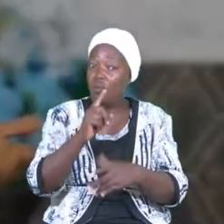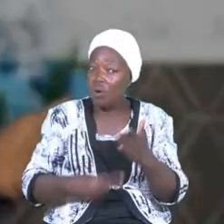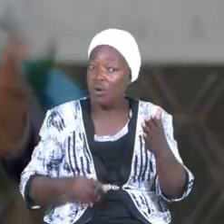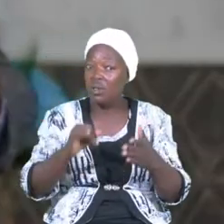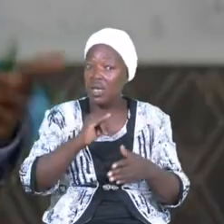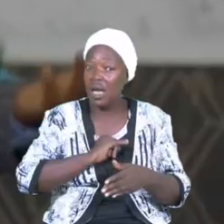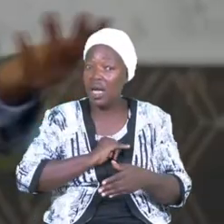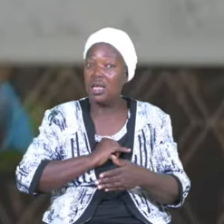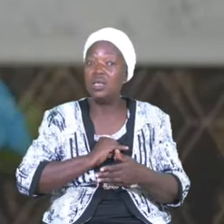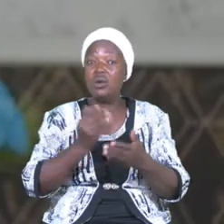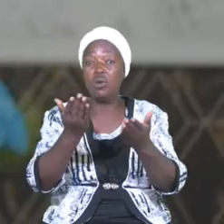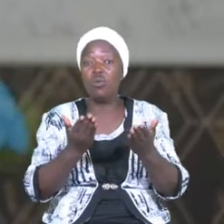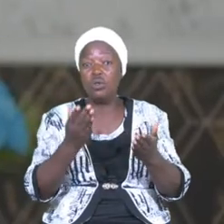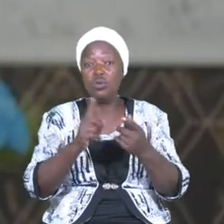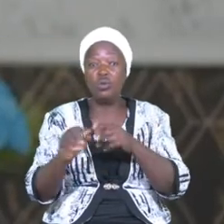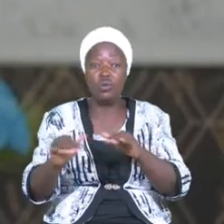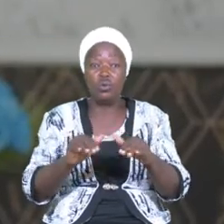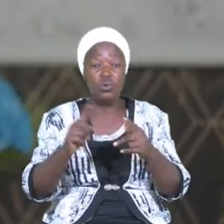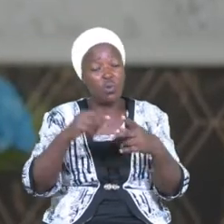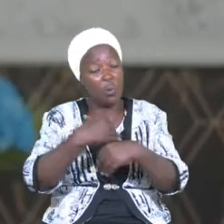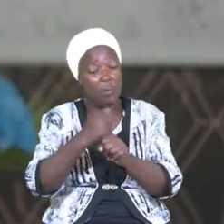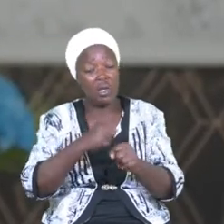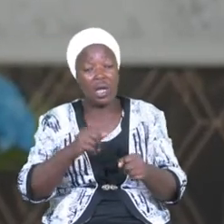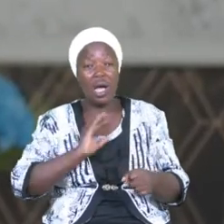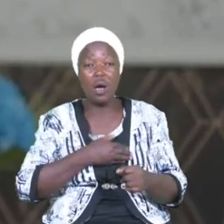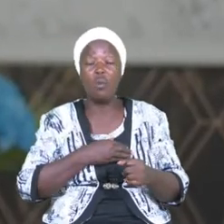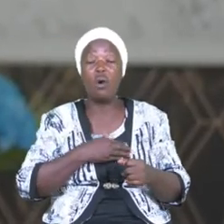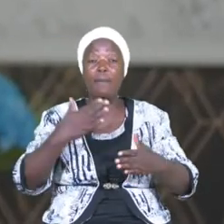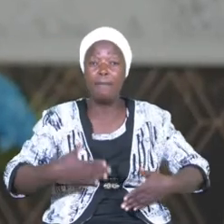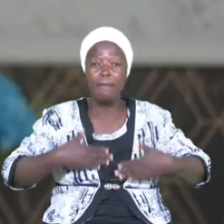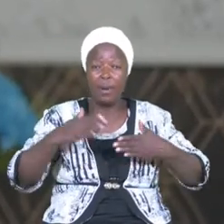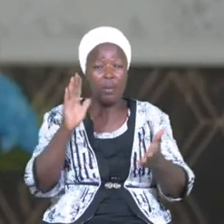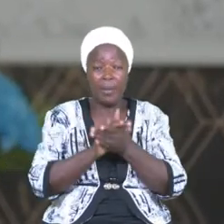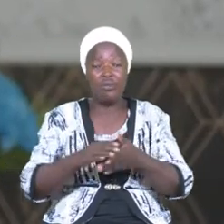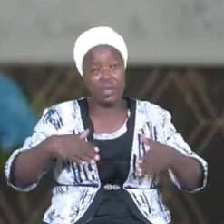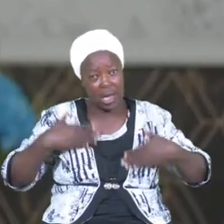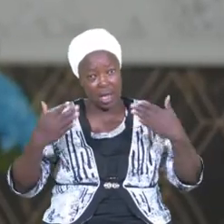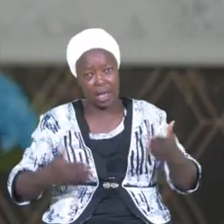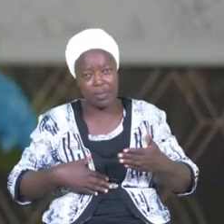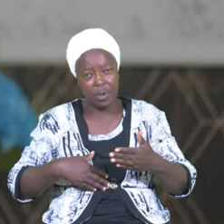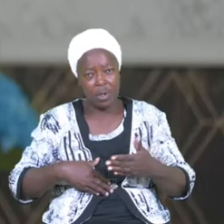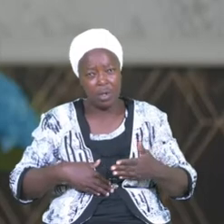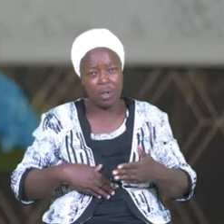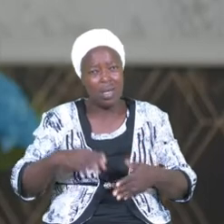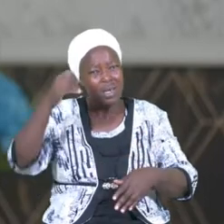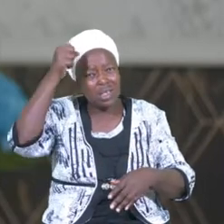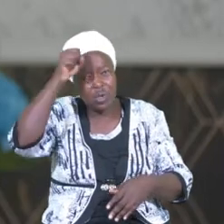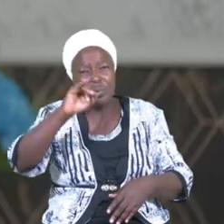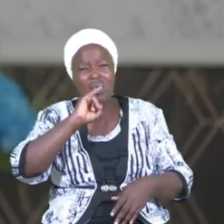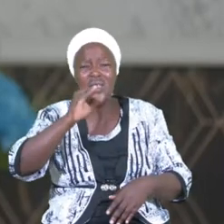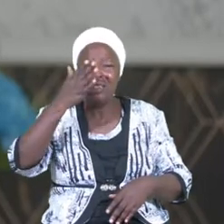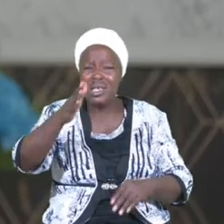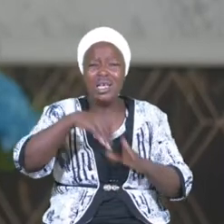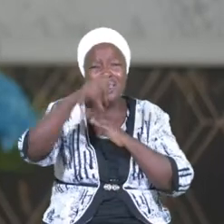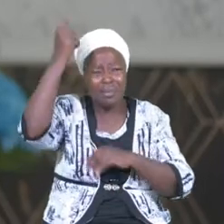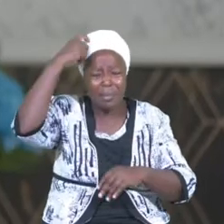do to make the marriage happy. Disobedience is already registered in her